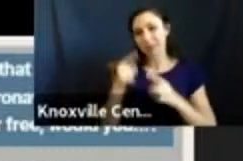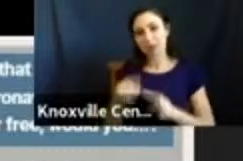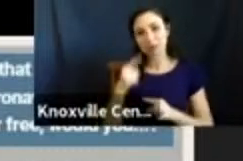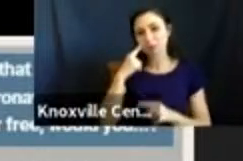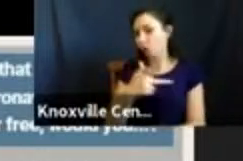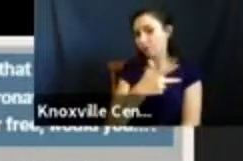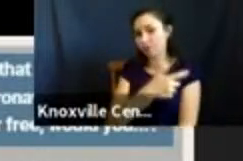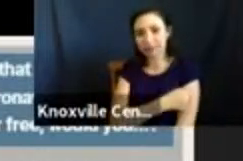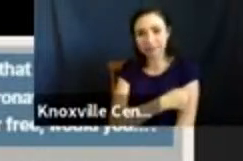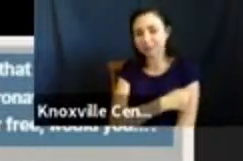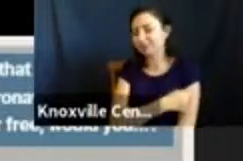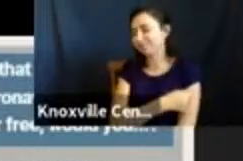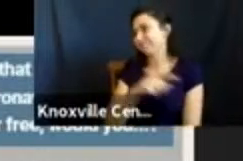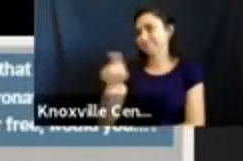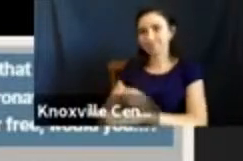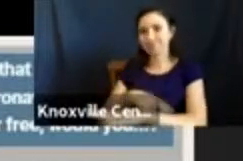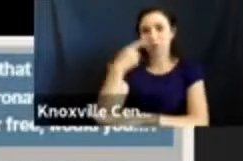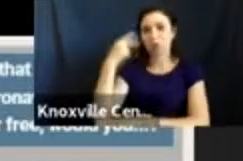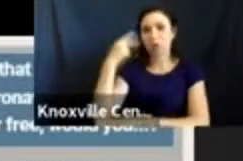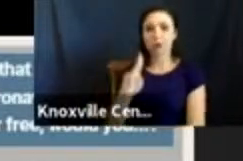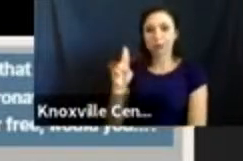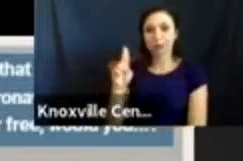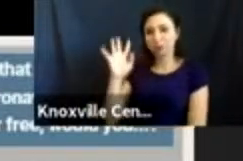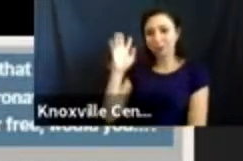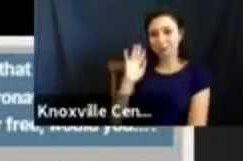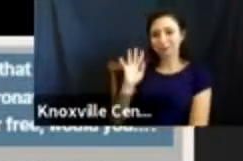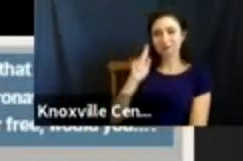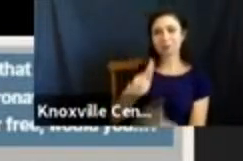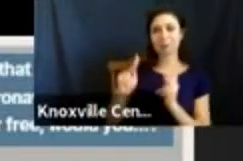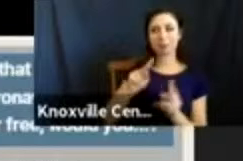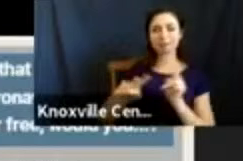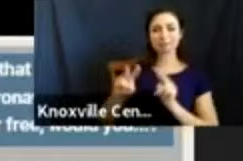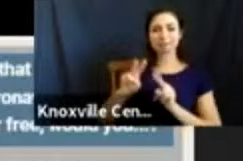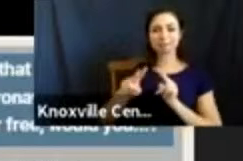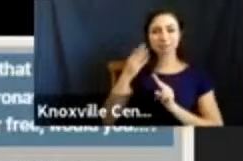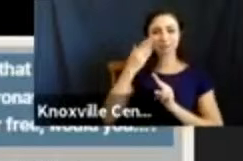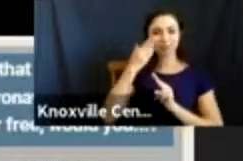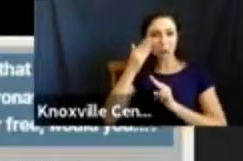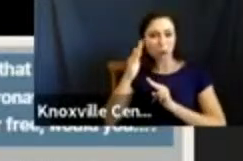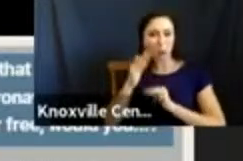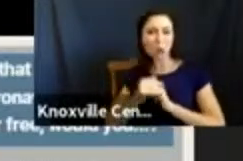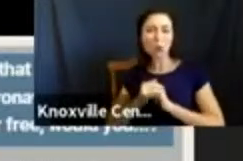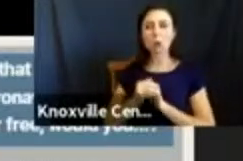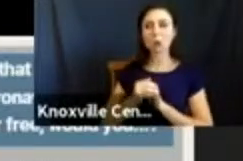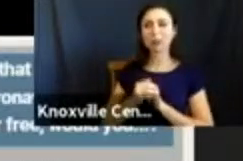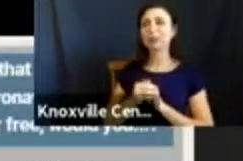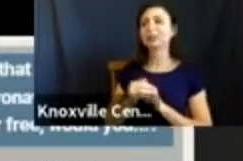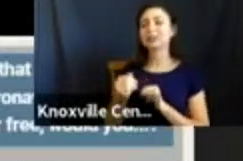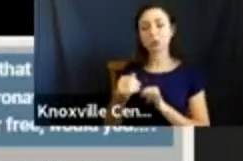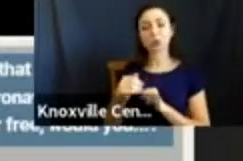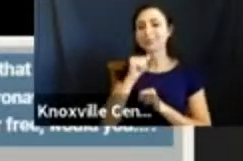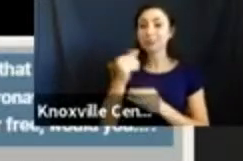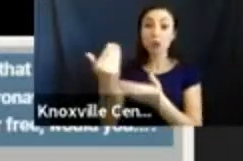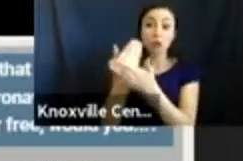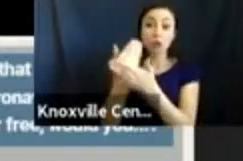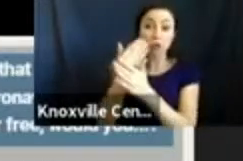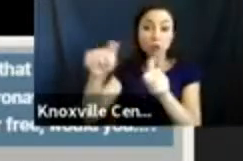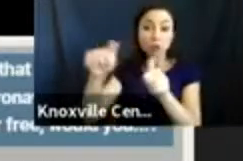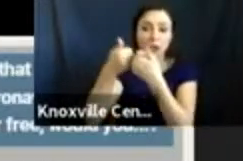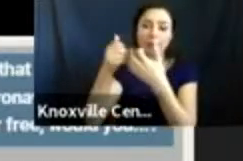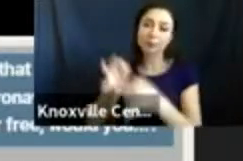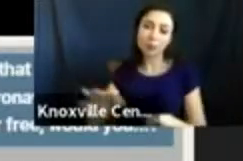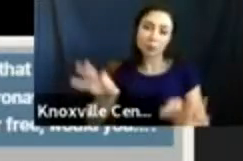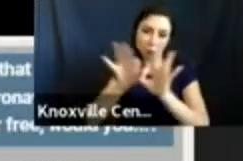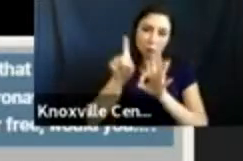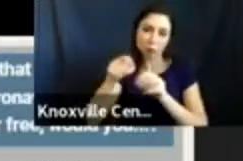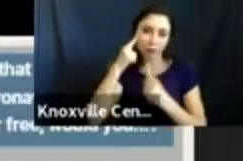history of public skepticism in public health. And so definitely not a new challenge, but an important one to potentially consider,